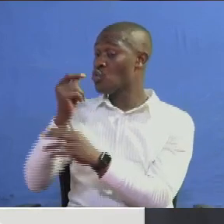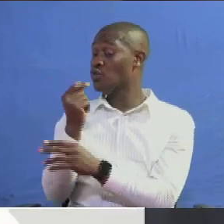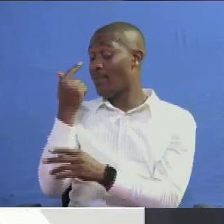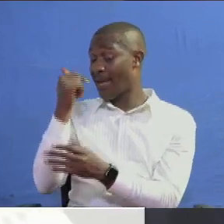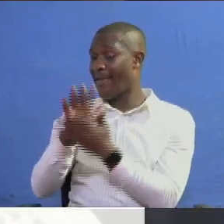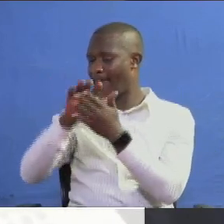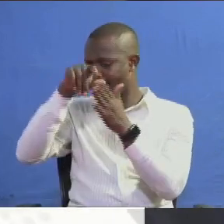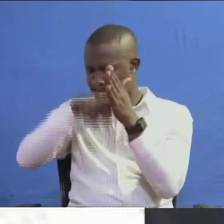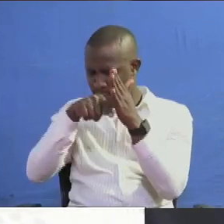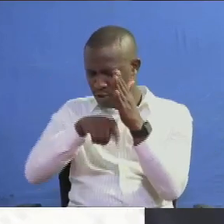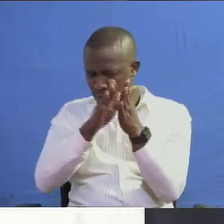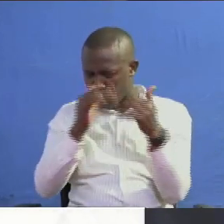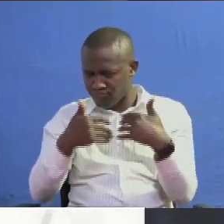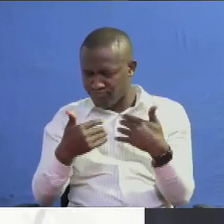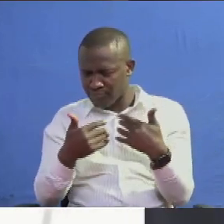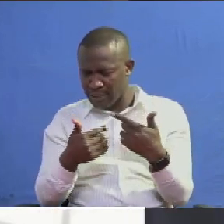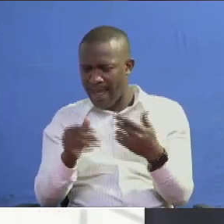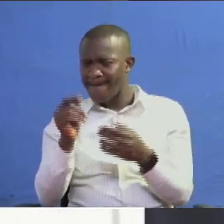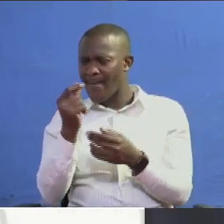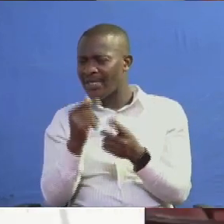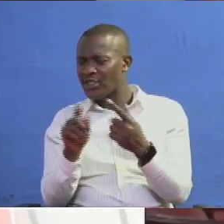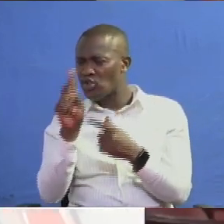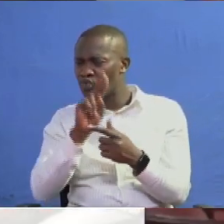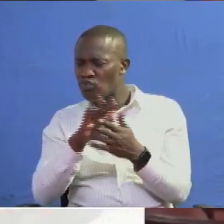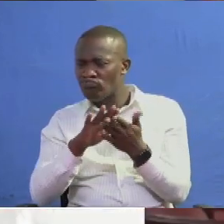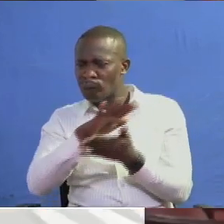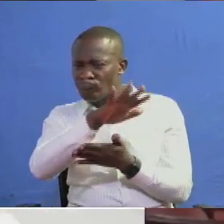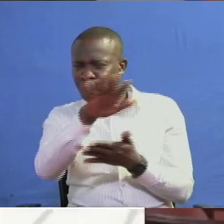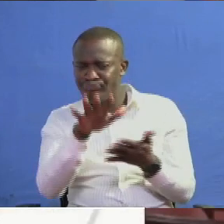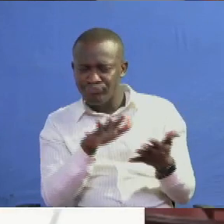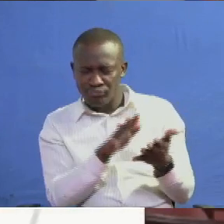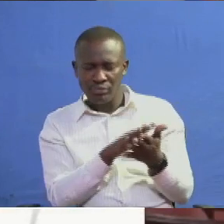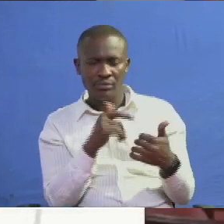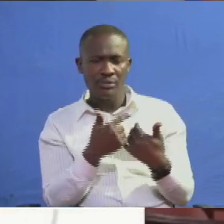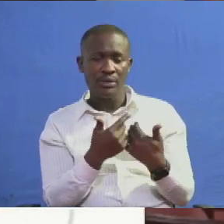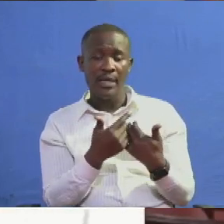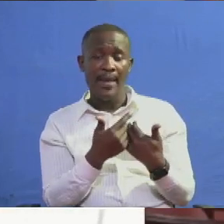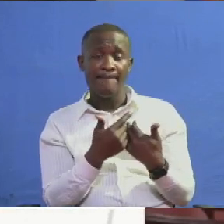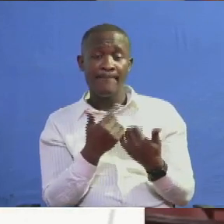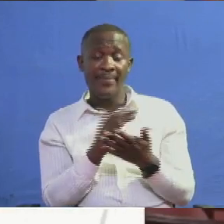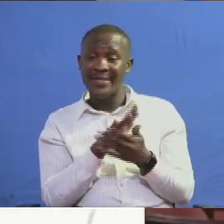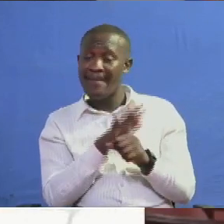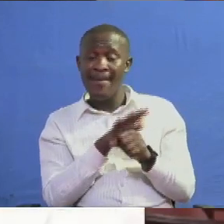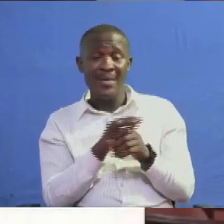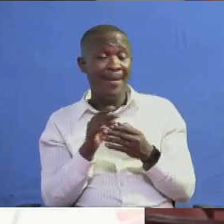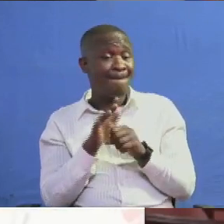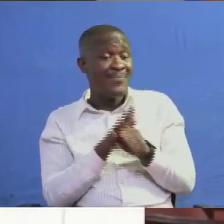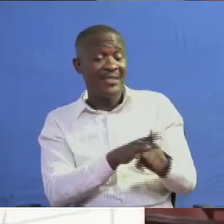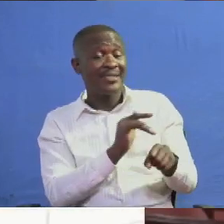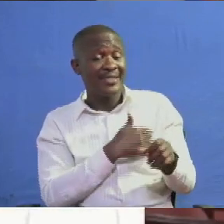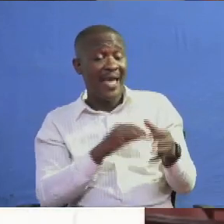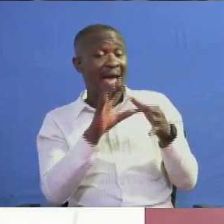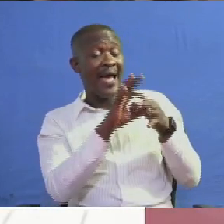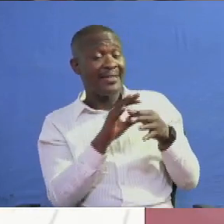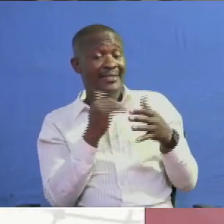of the pyramid, that money tends to circulate around. Occurs in the face of intense pressure from the Azimio coalition,